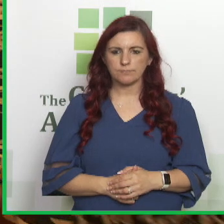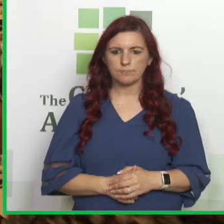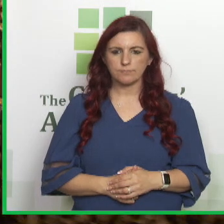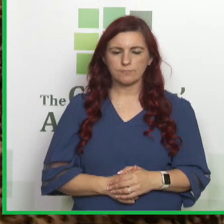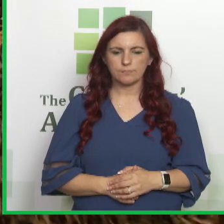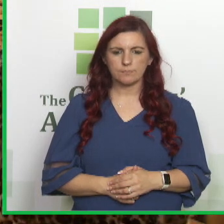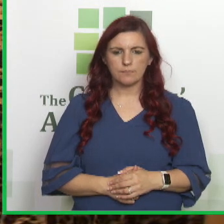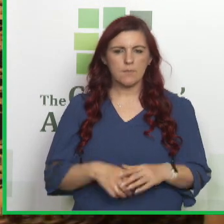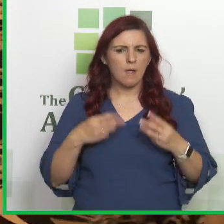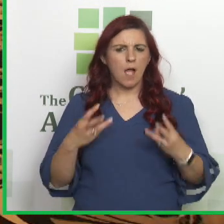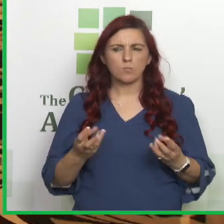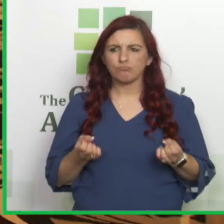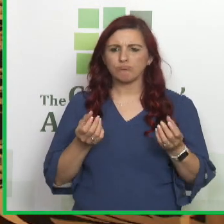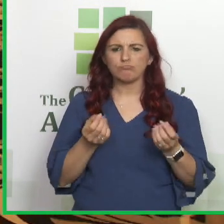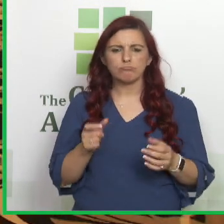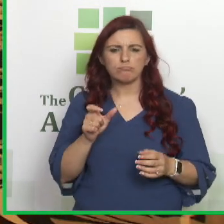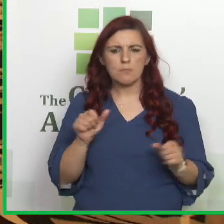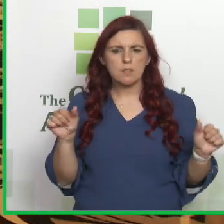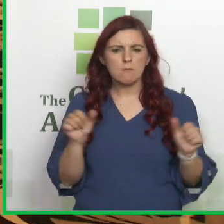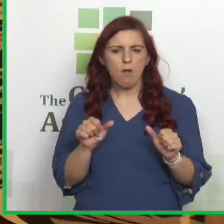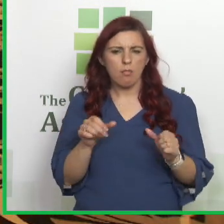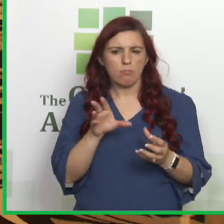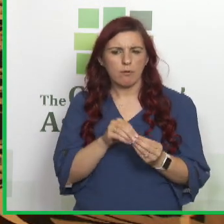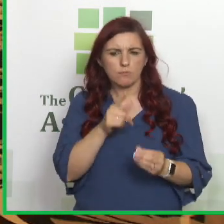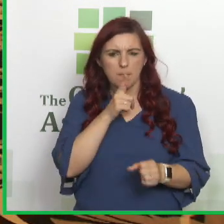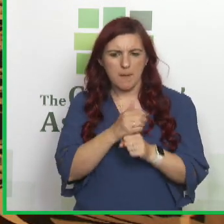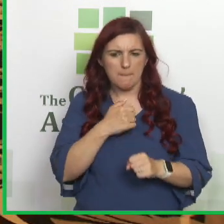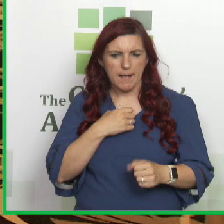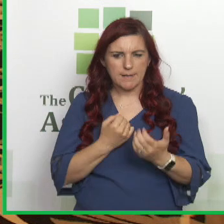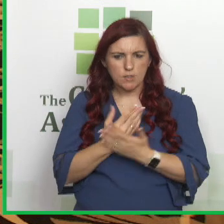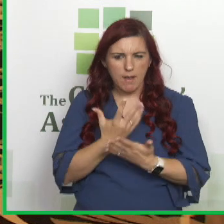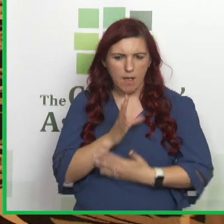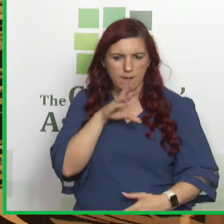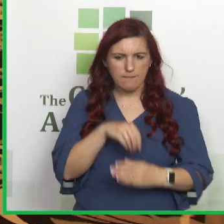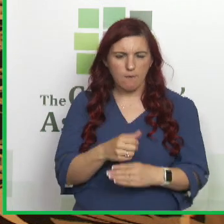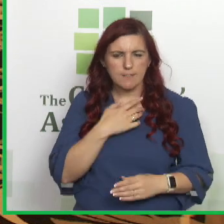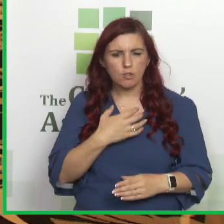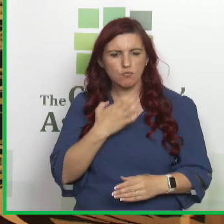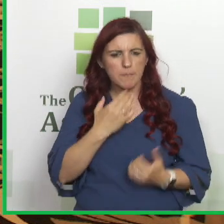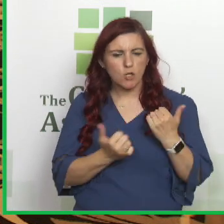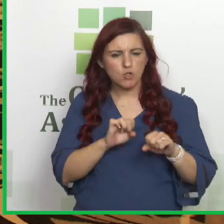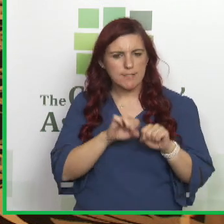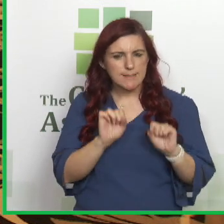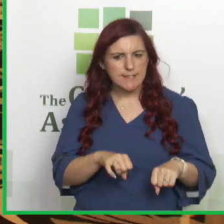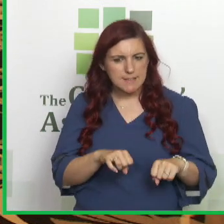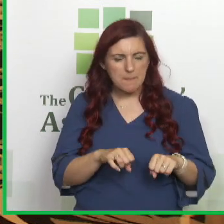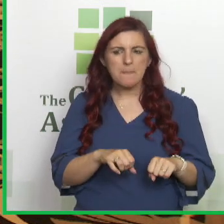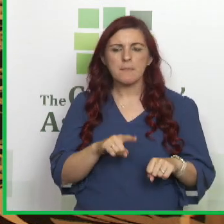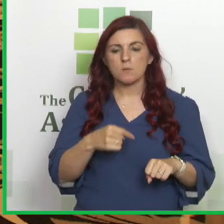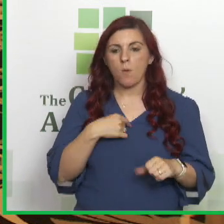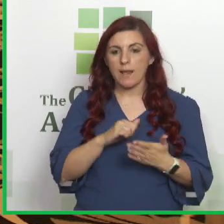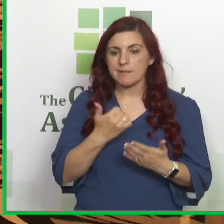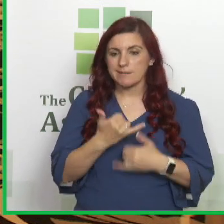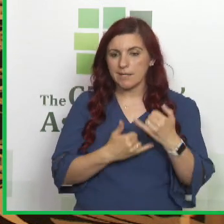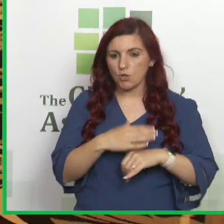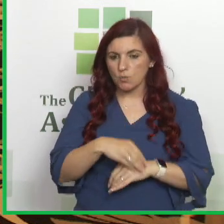I'm just going to share a small part of my story and how I got involved in the criminal justice system. At the age of